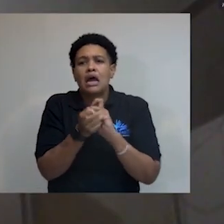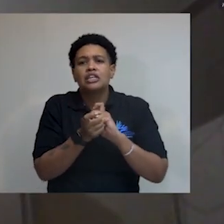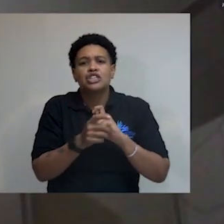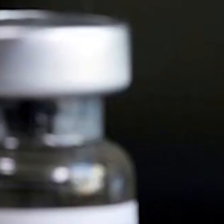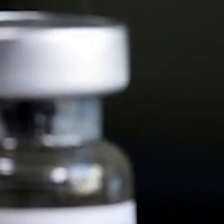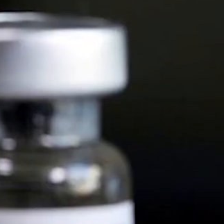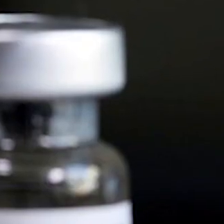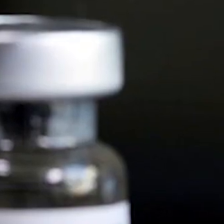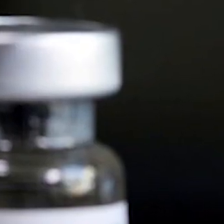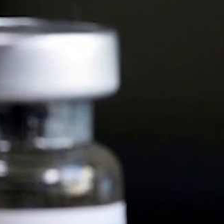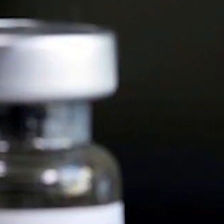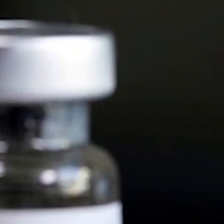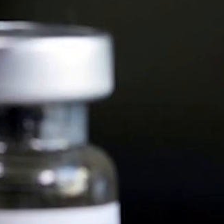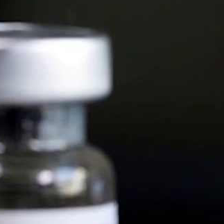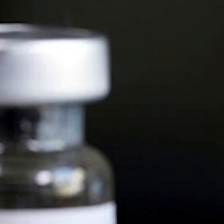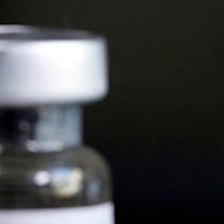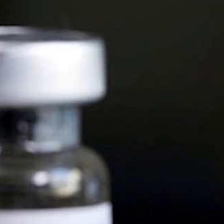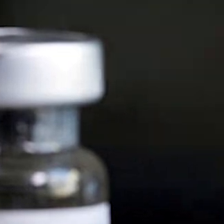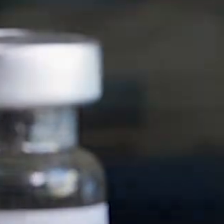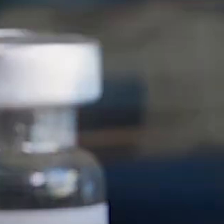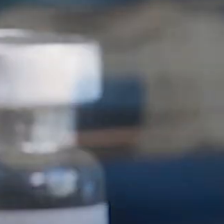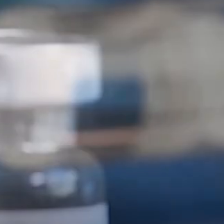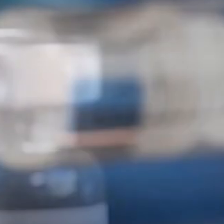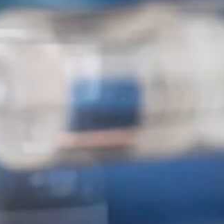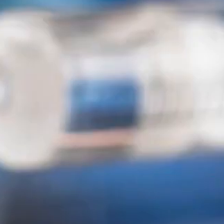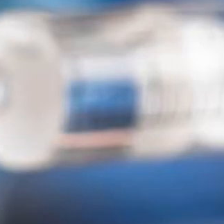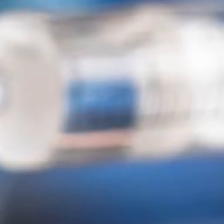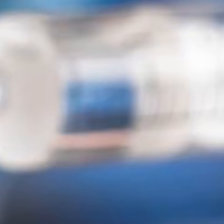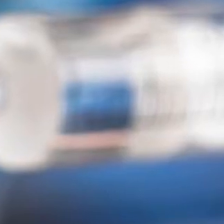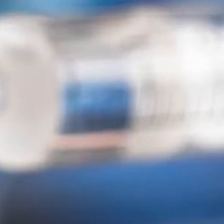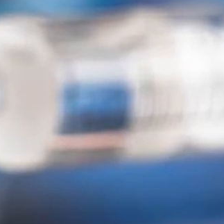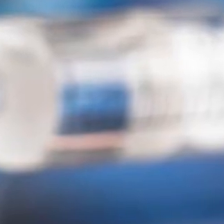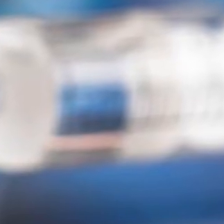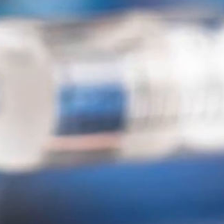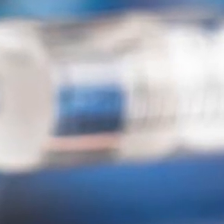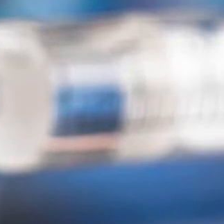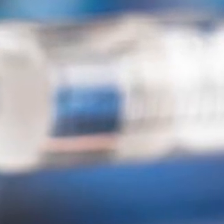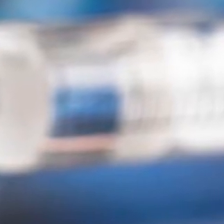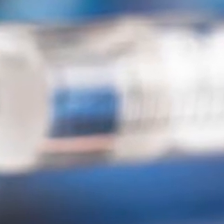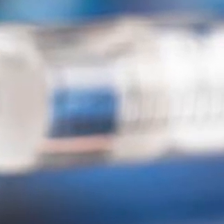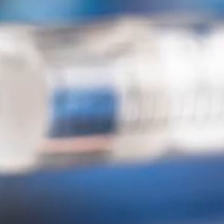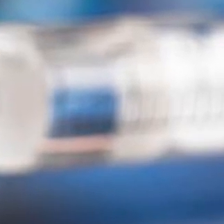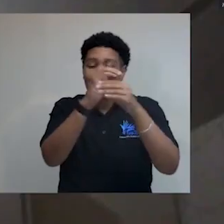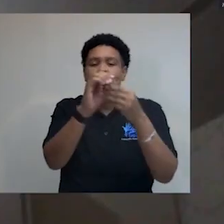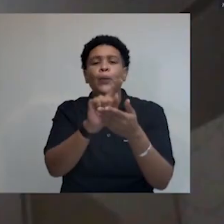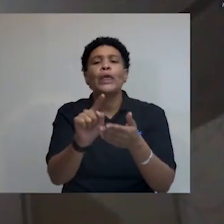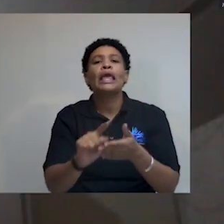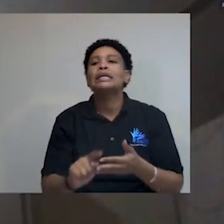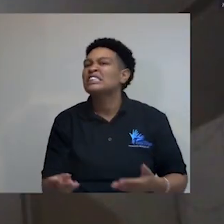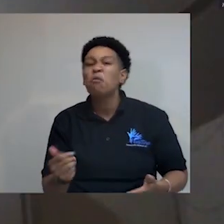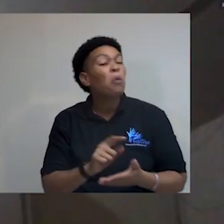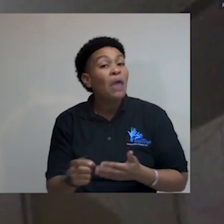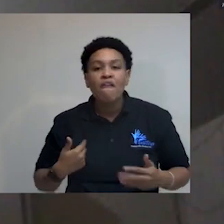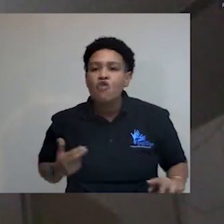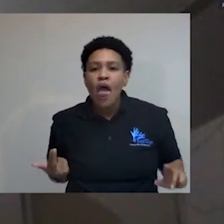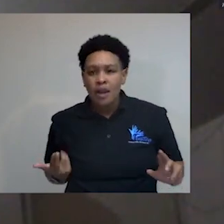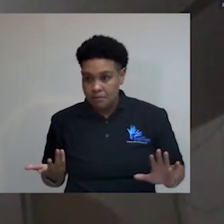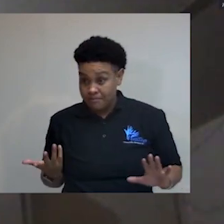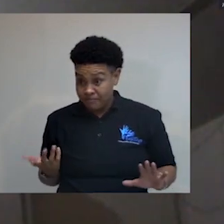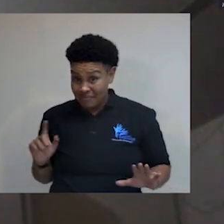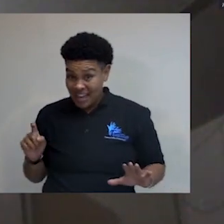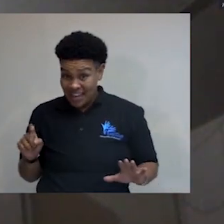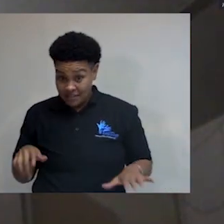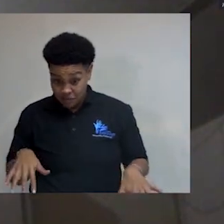work a little bit and produced candidate vaccines in weeks. And then they had to